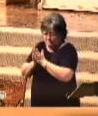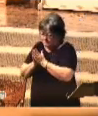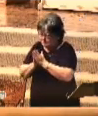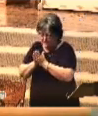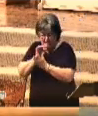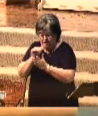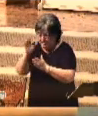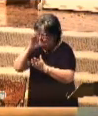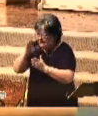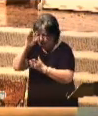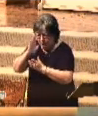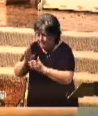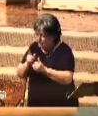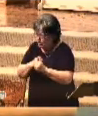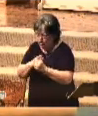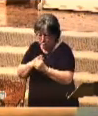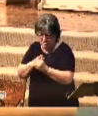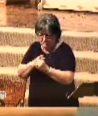God first.